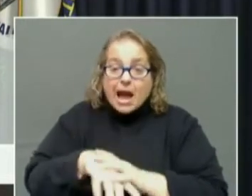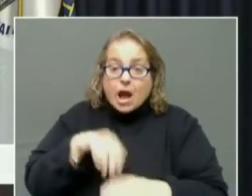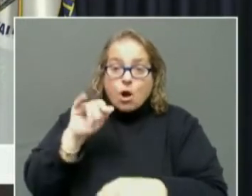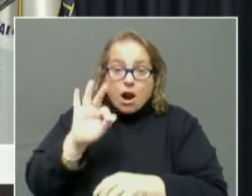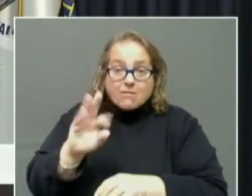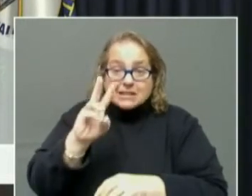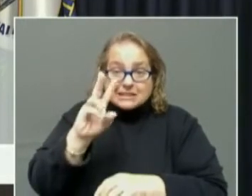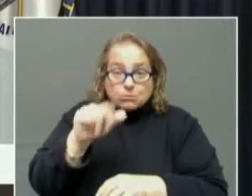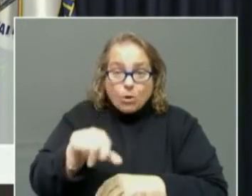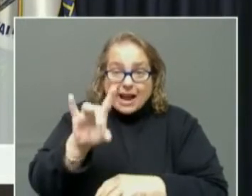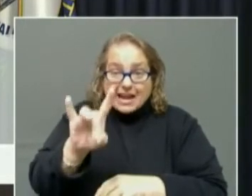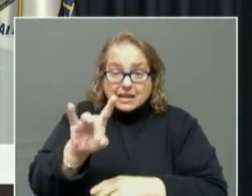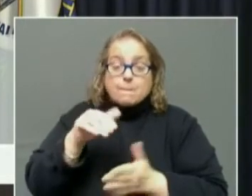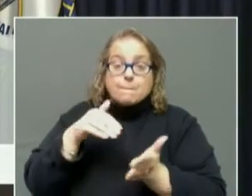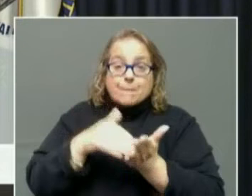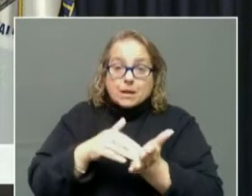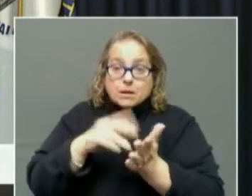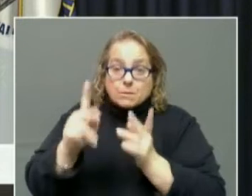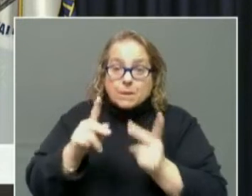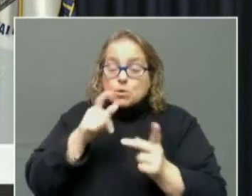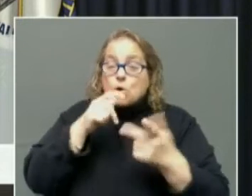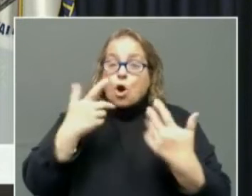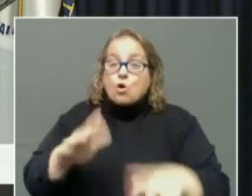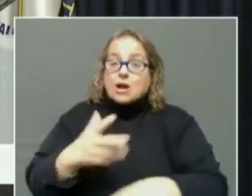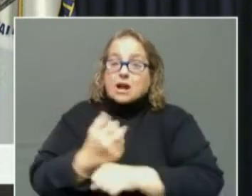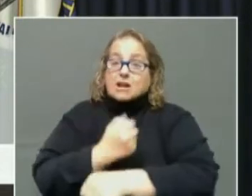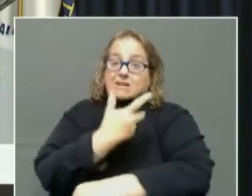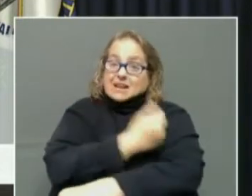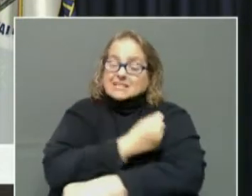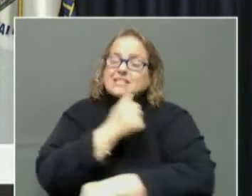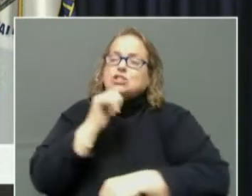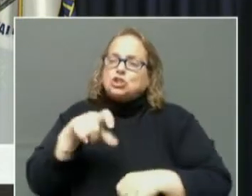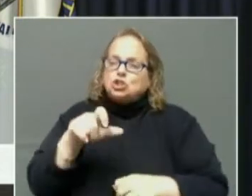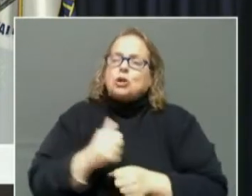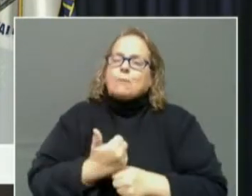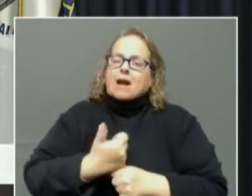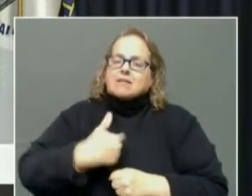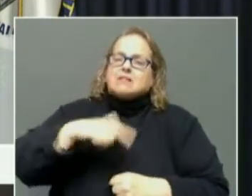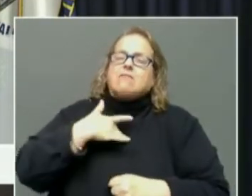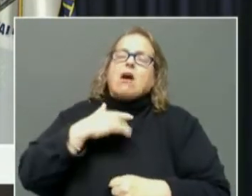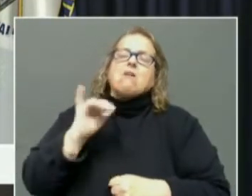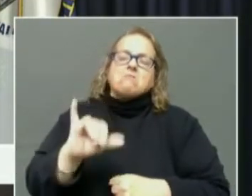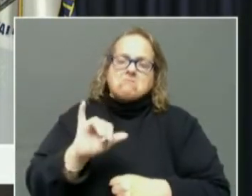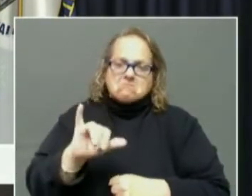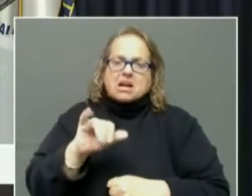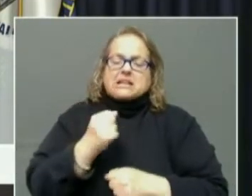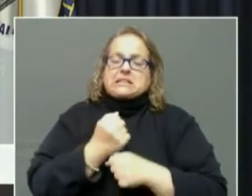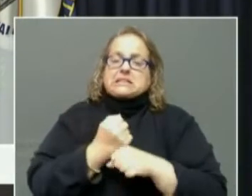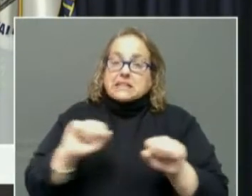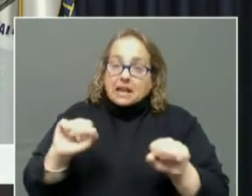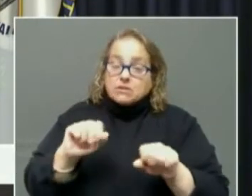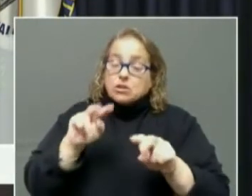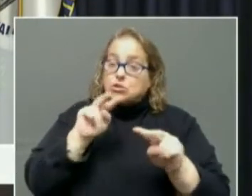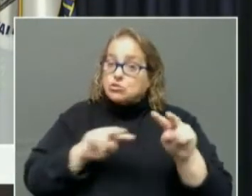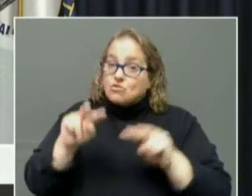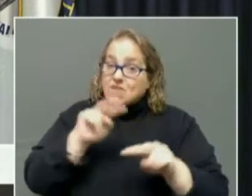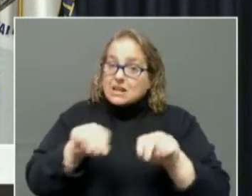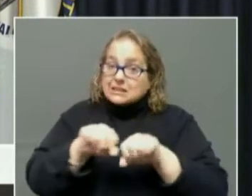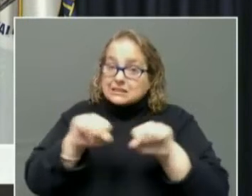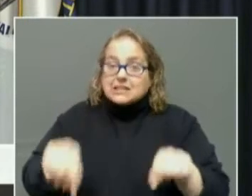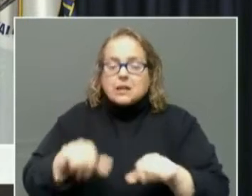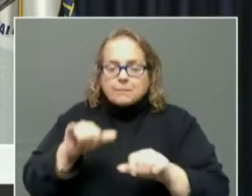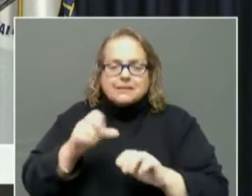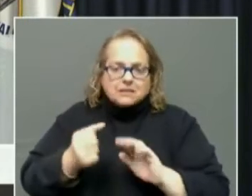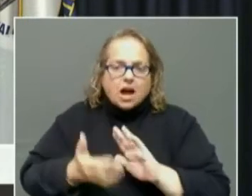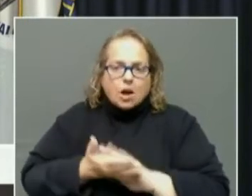6.8 million people vaccinated should be a reassuring sign that the safety surveillance systems in place are operating as